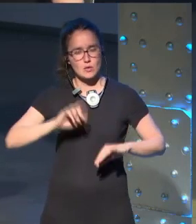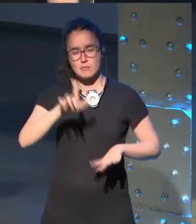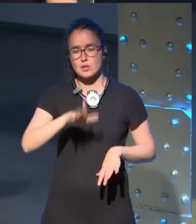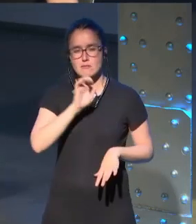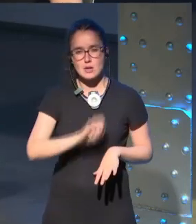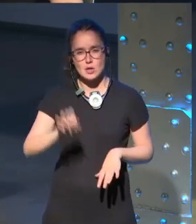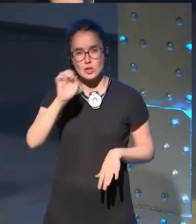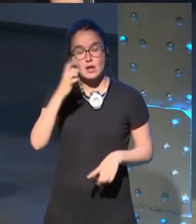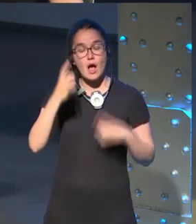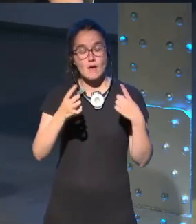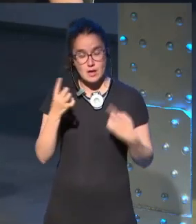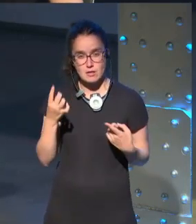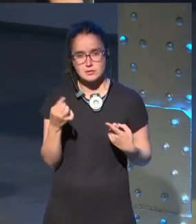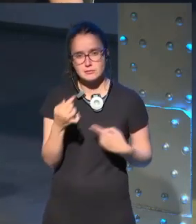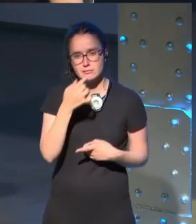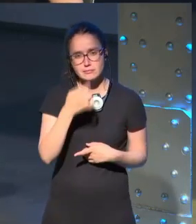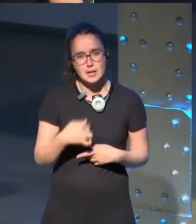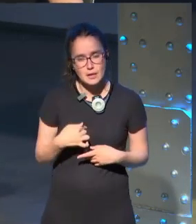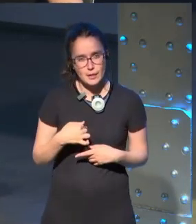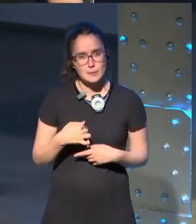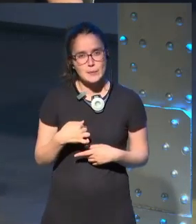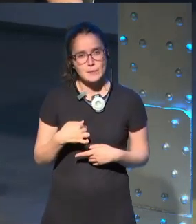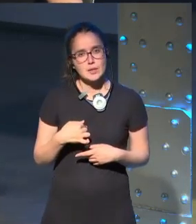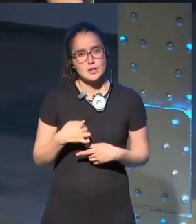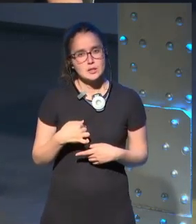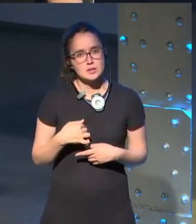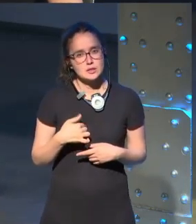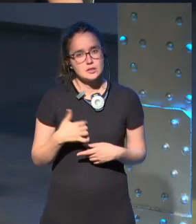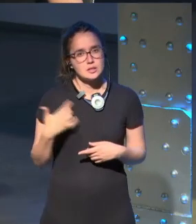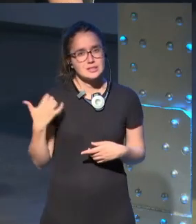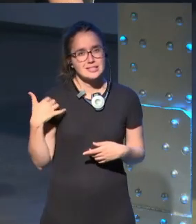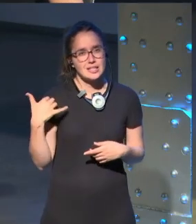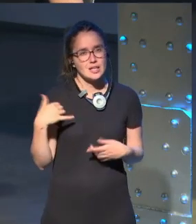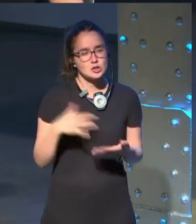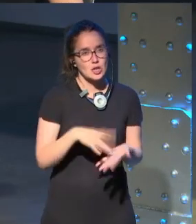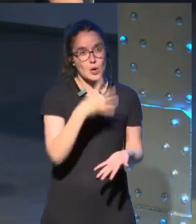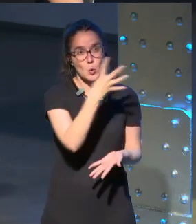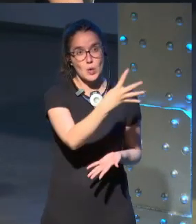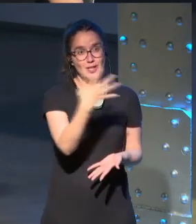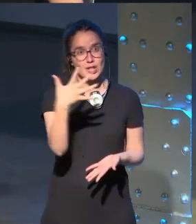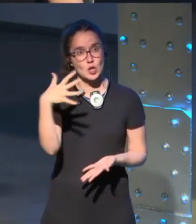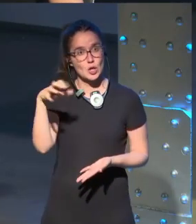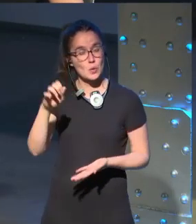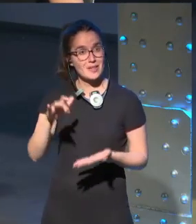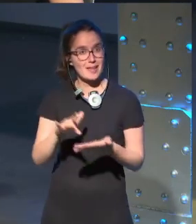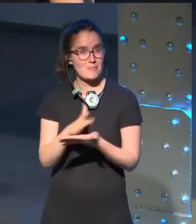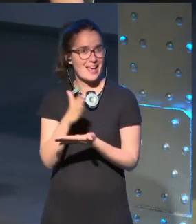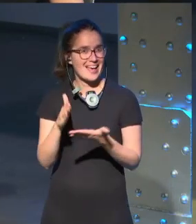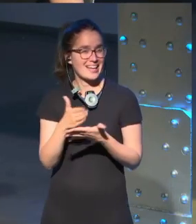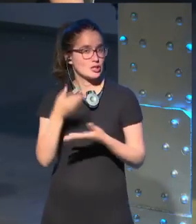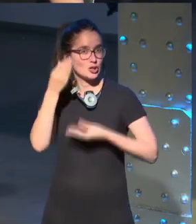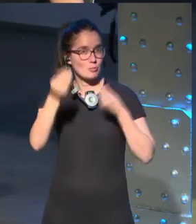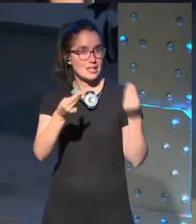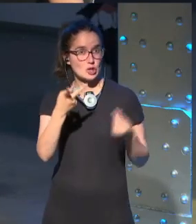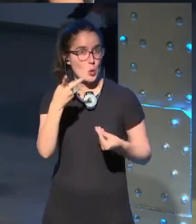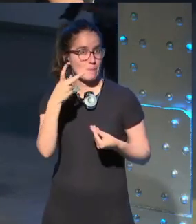say, geez, I'm not, we're already up to 450 pages with this thing. I really don't think we need that extra 20 pages